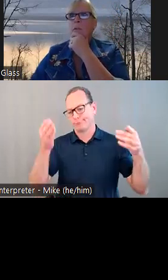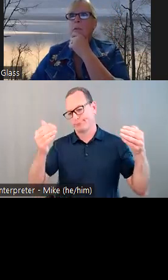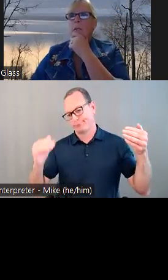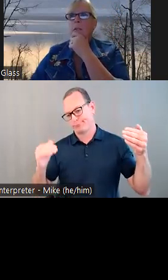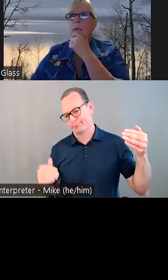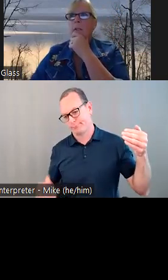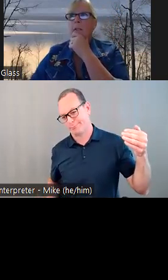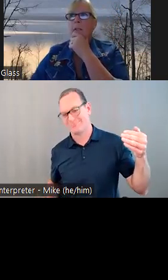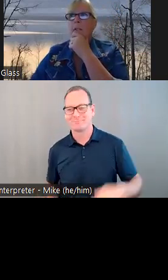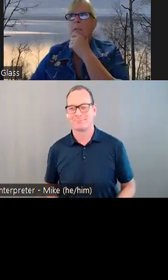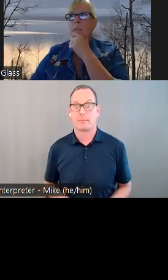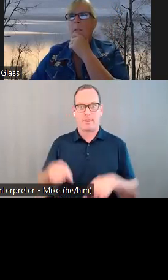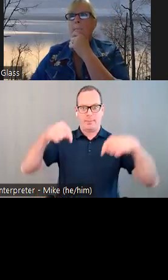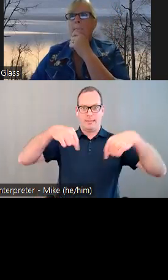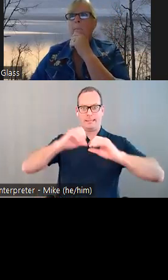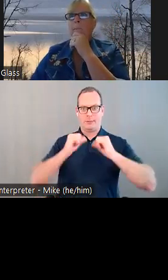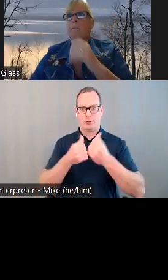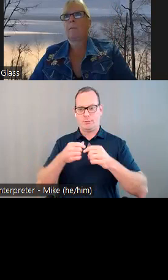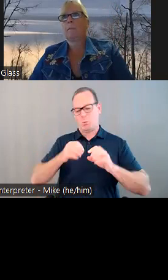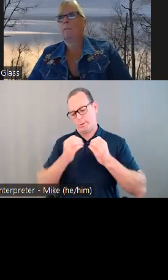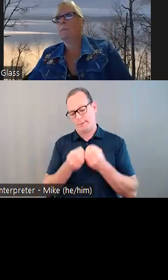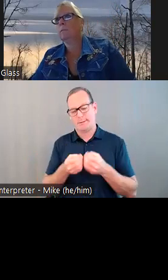for this particular organization.